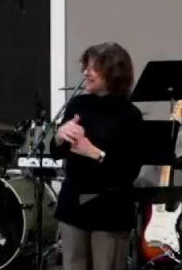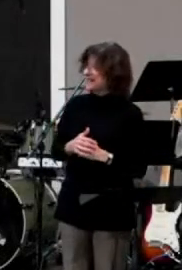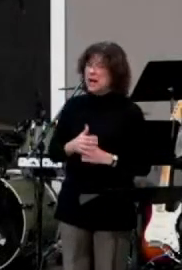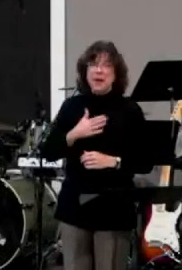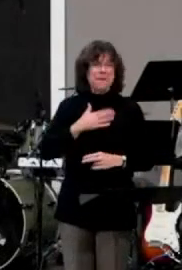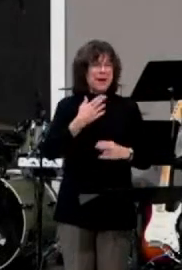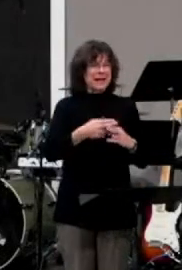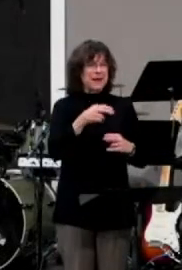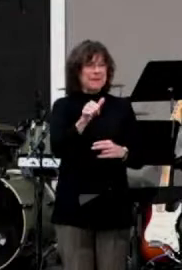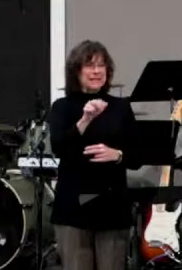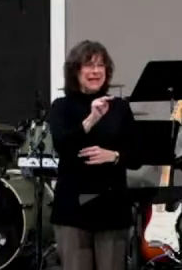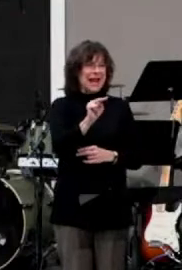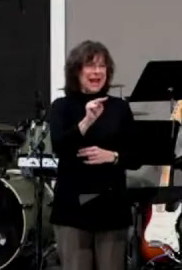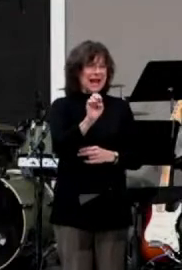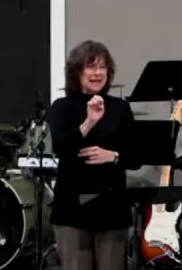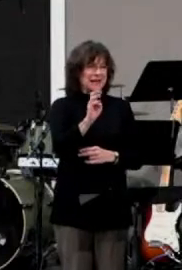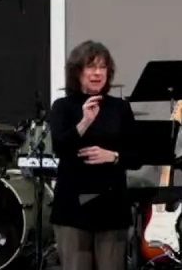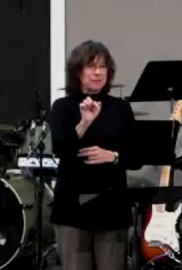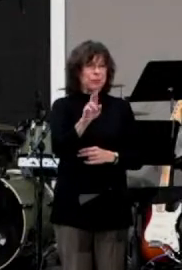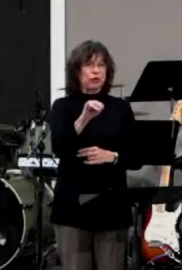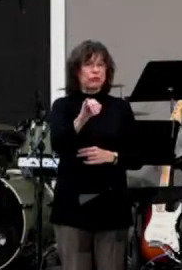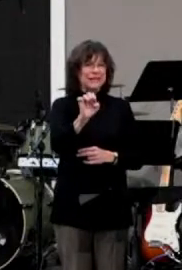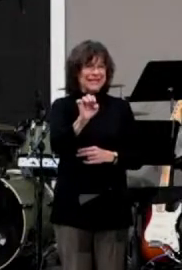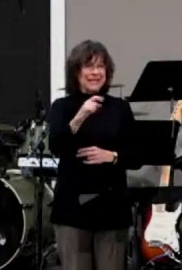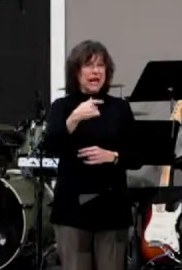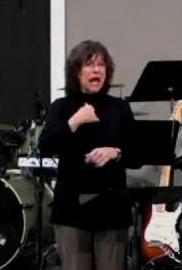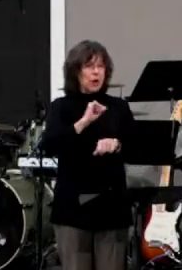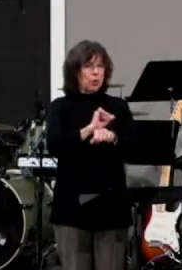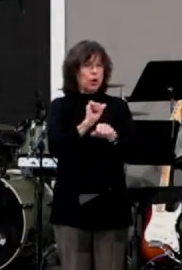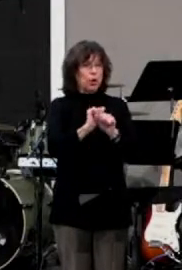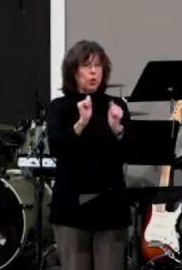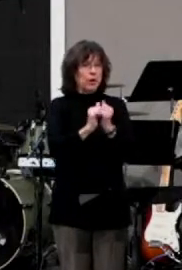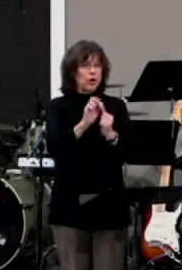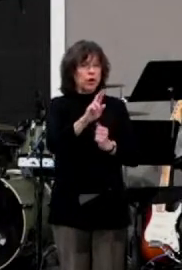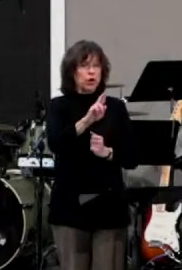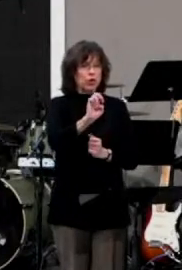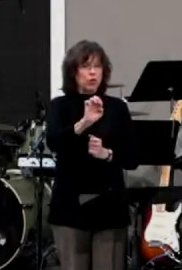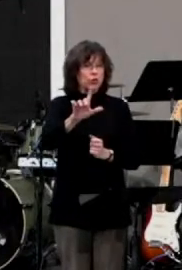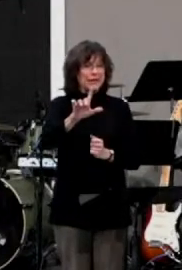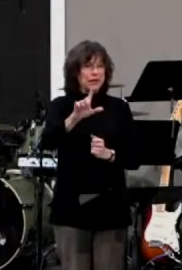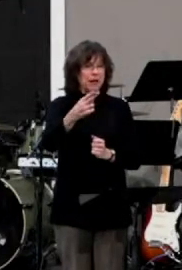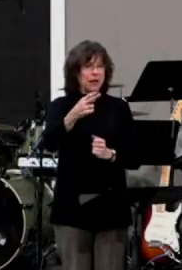My name is Anne Marie, and I am with the Real Hope Project.